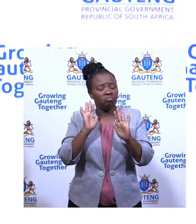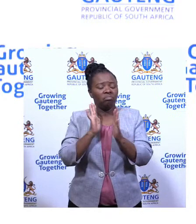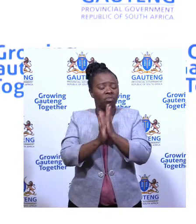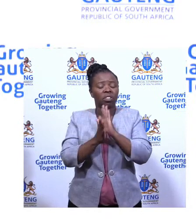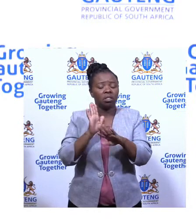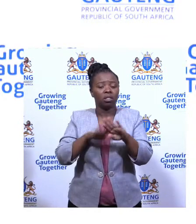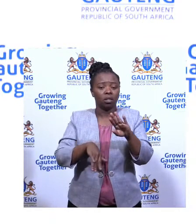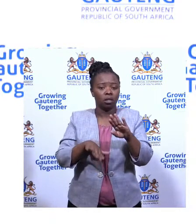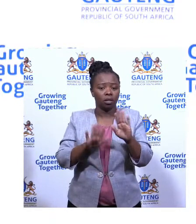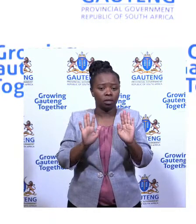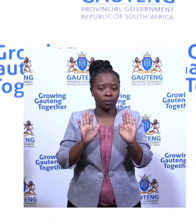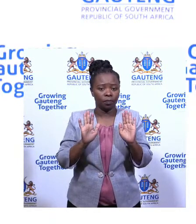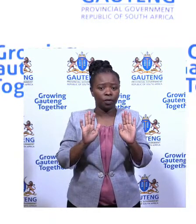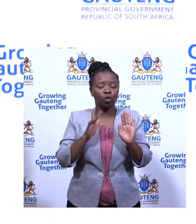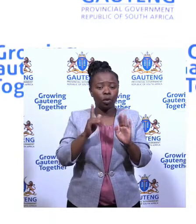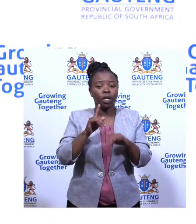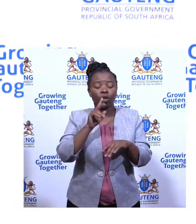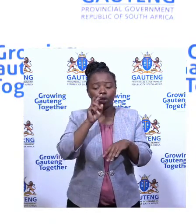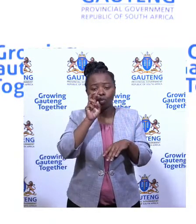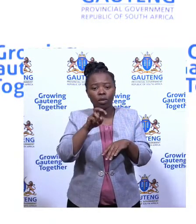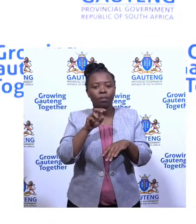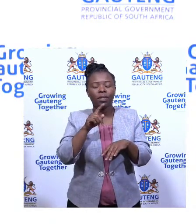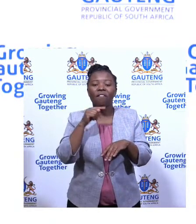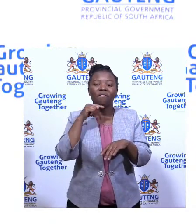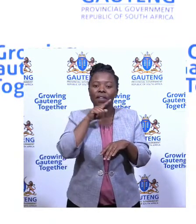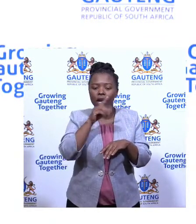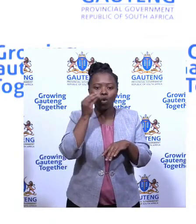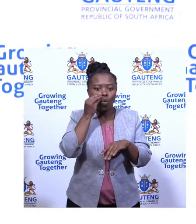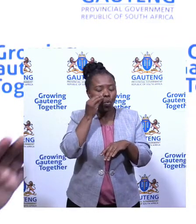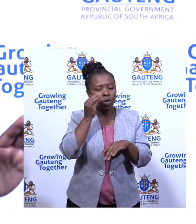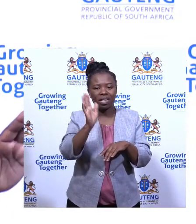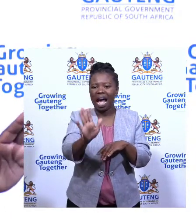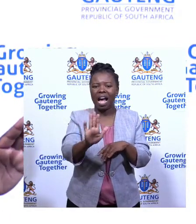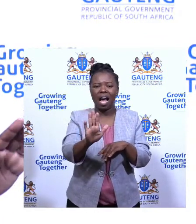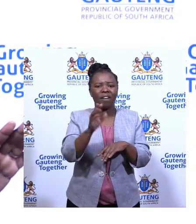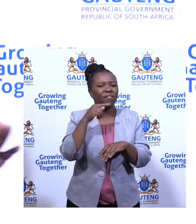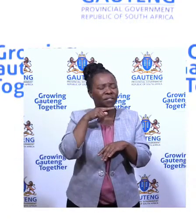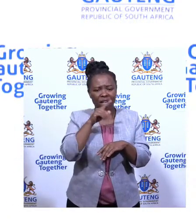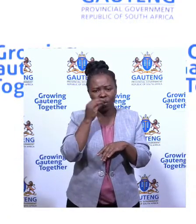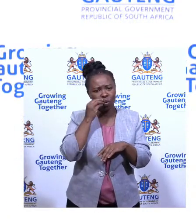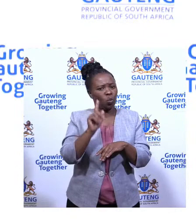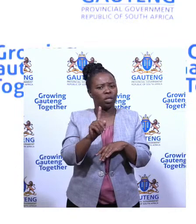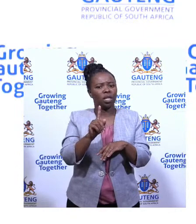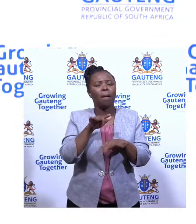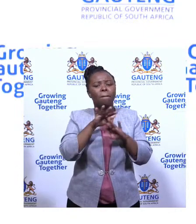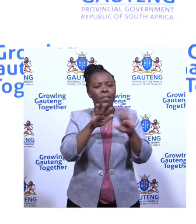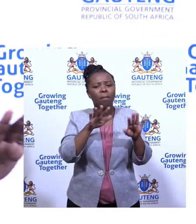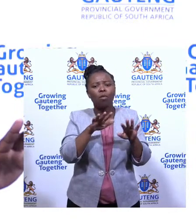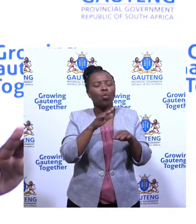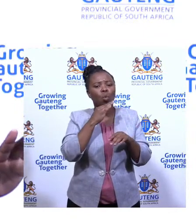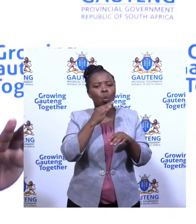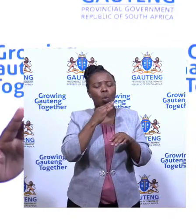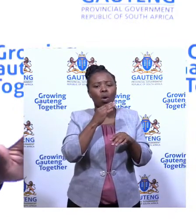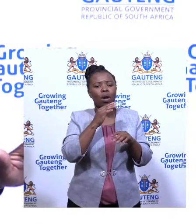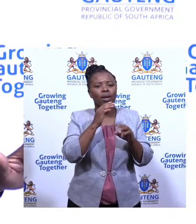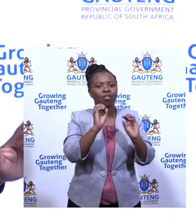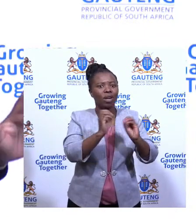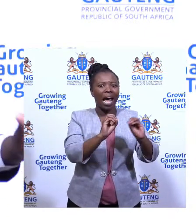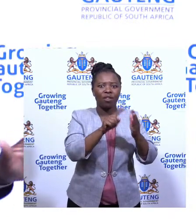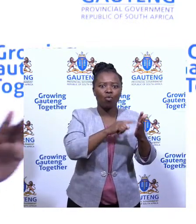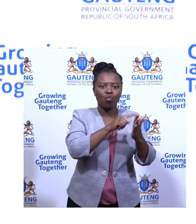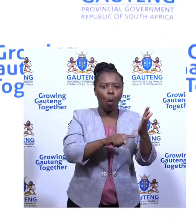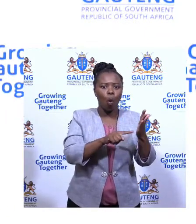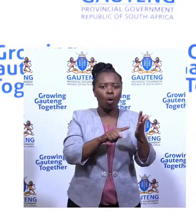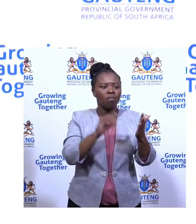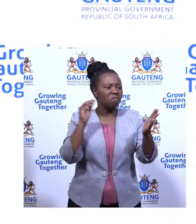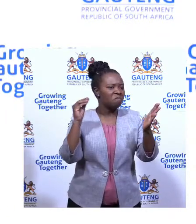be for wrongdoing. It must not be fake news, where people who are innocent are being targeted for fake news so